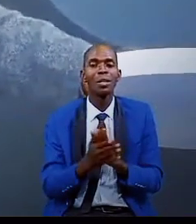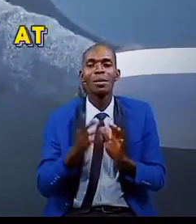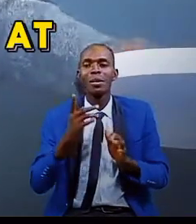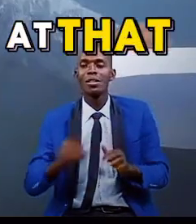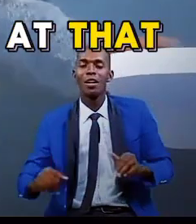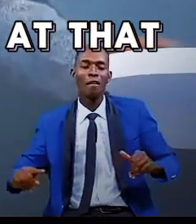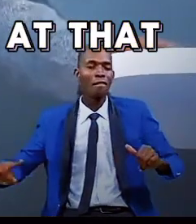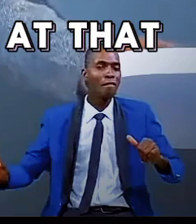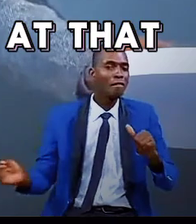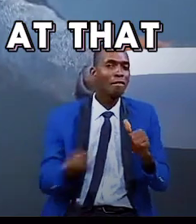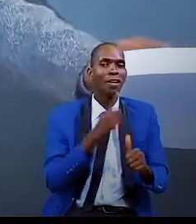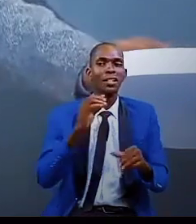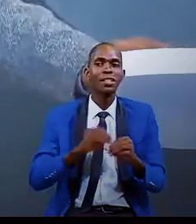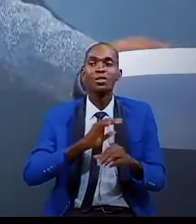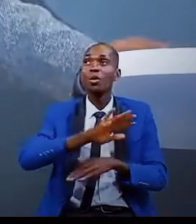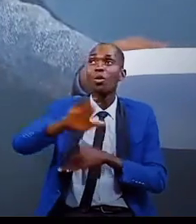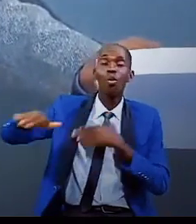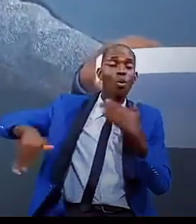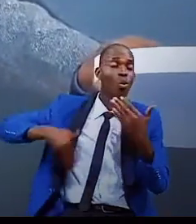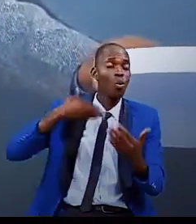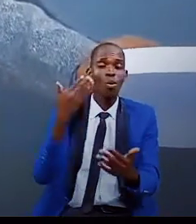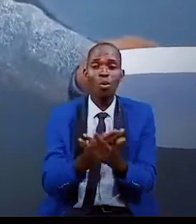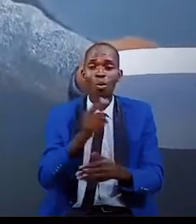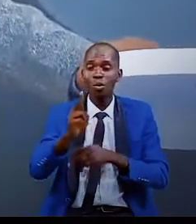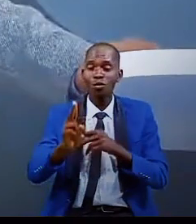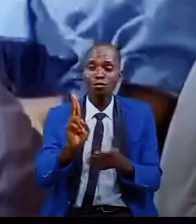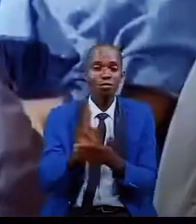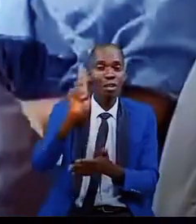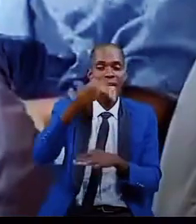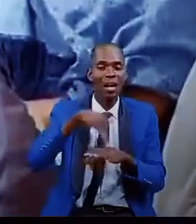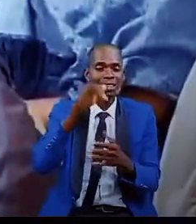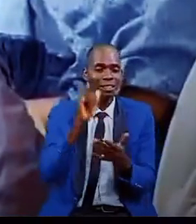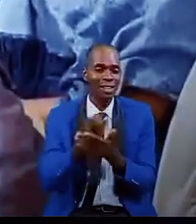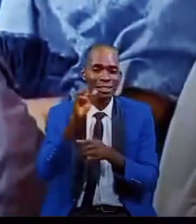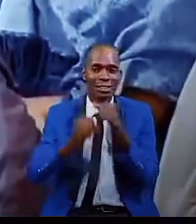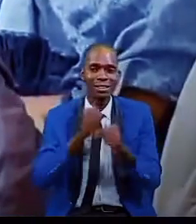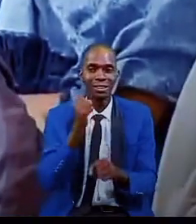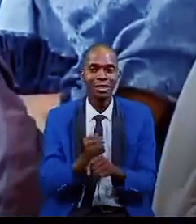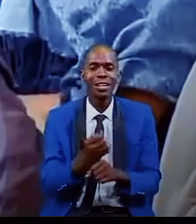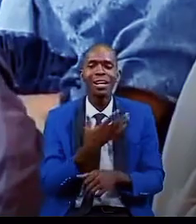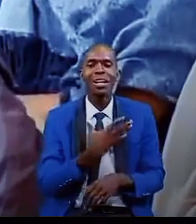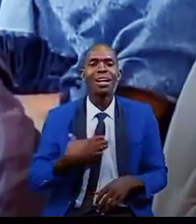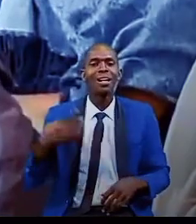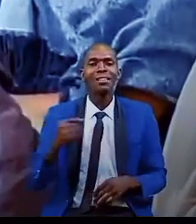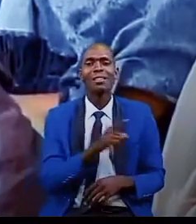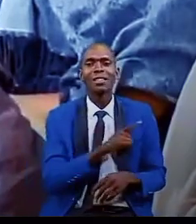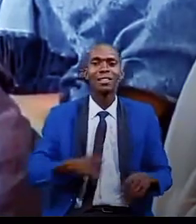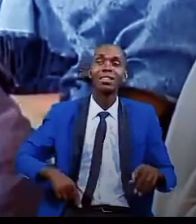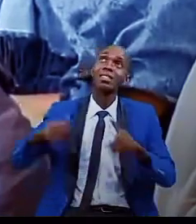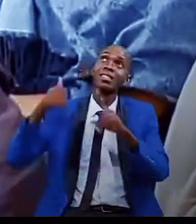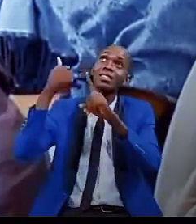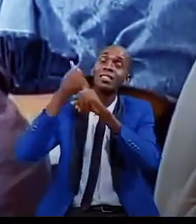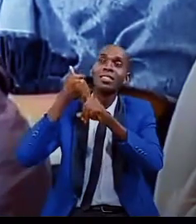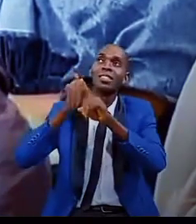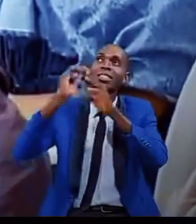university at that year. And the Lord himself gave me